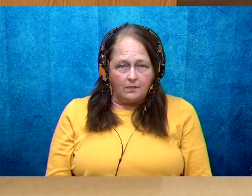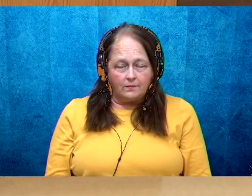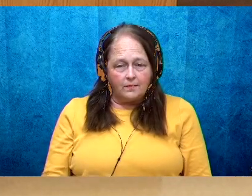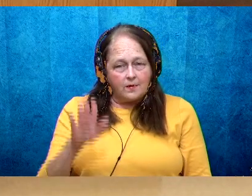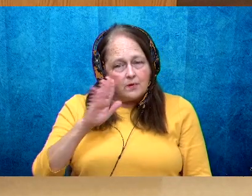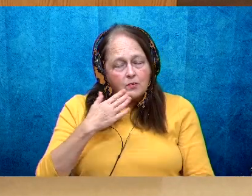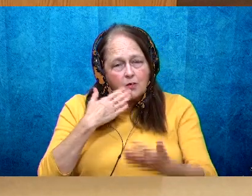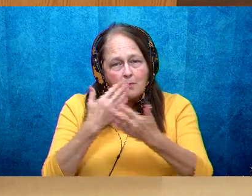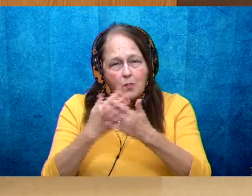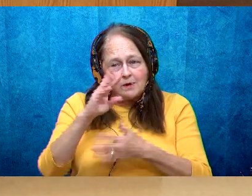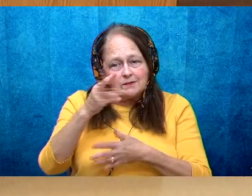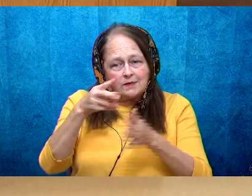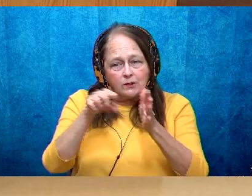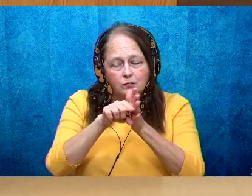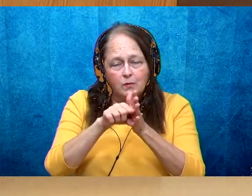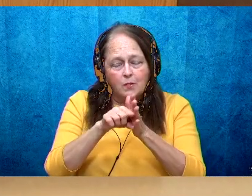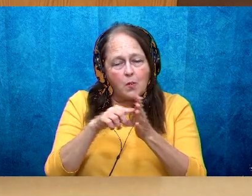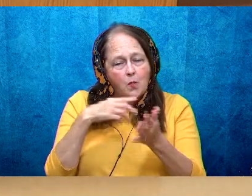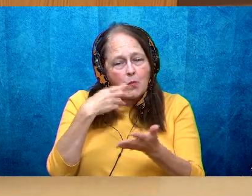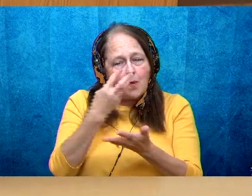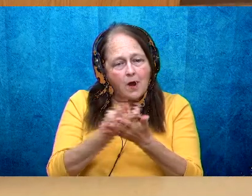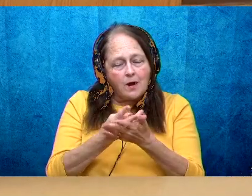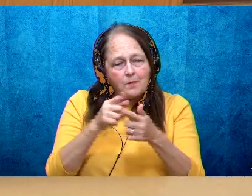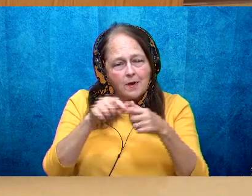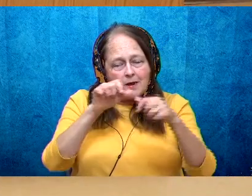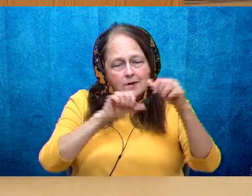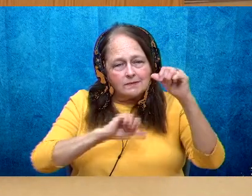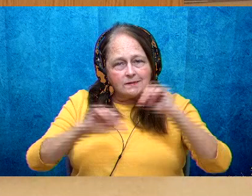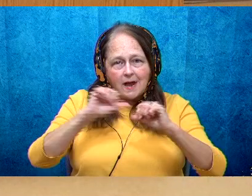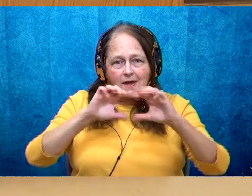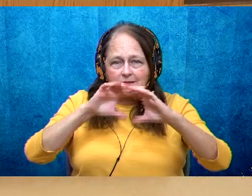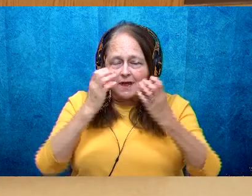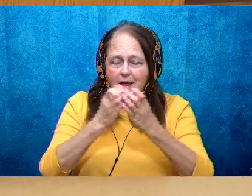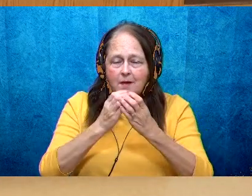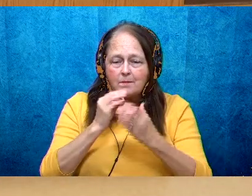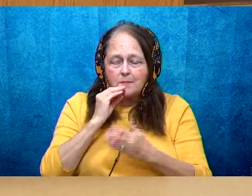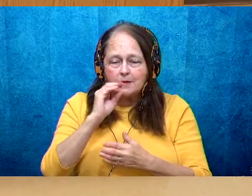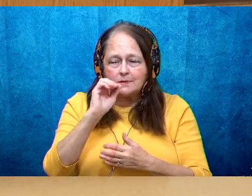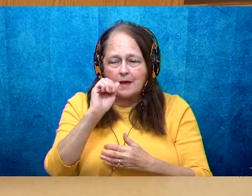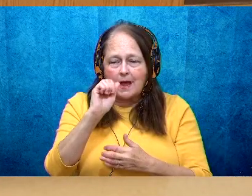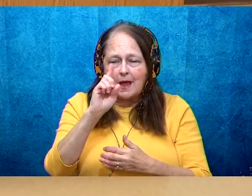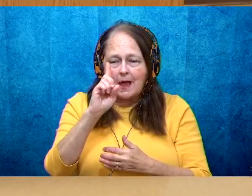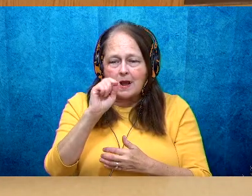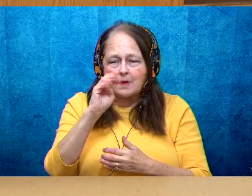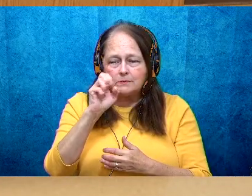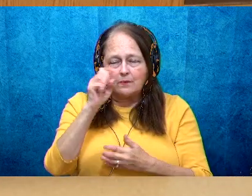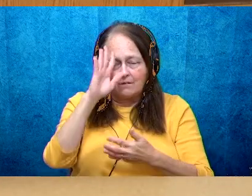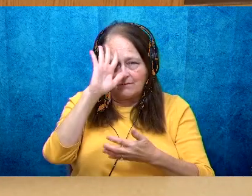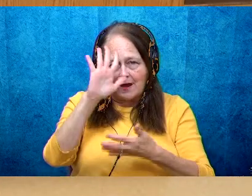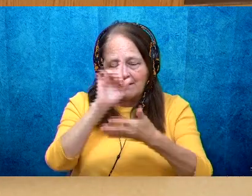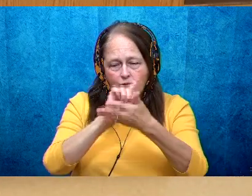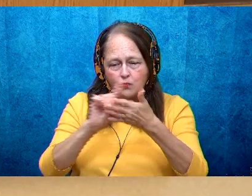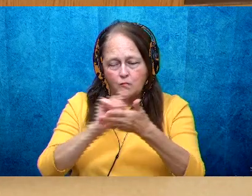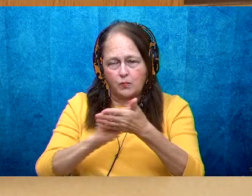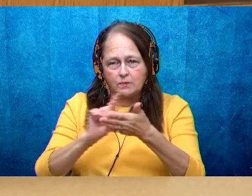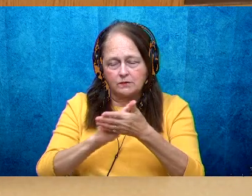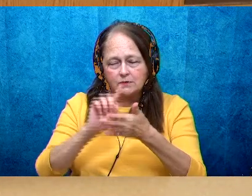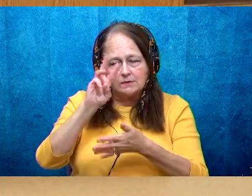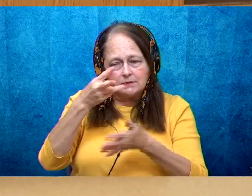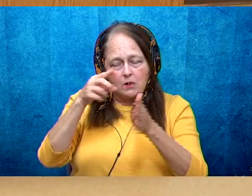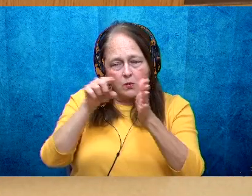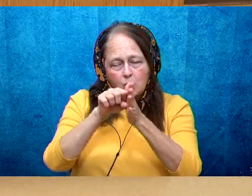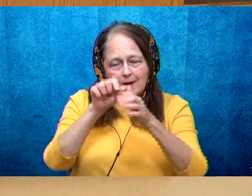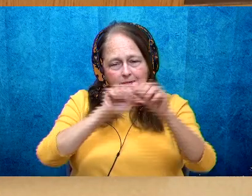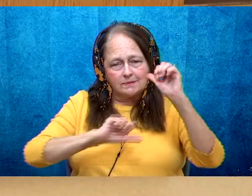Hey, good morning, sixth grade. Welcome to science class. I am Miss Adams, and I'm going to be with you for the next 5 weeks going over sixth grade